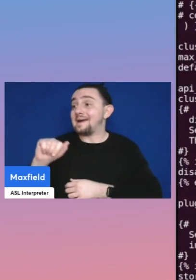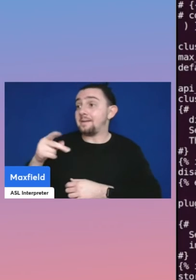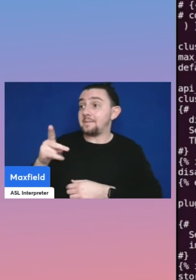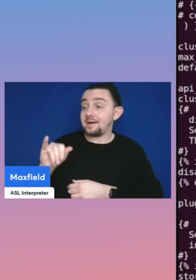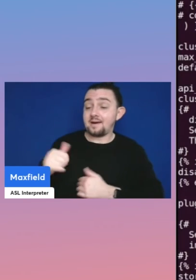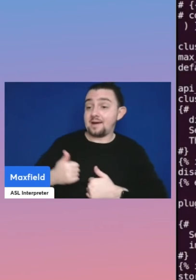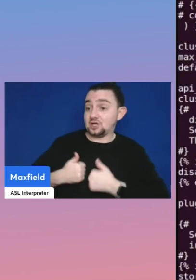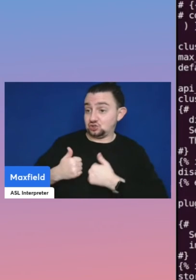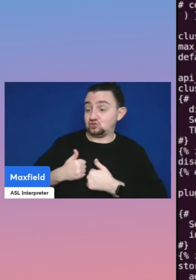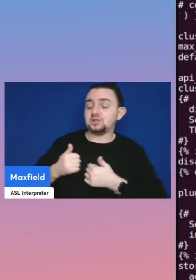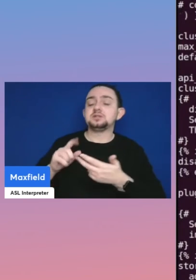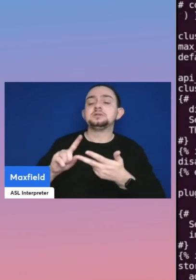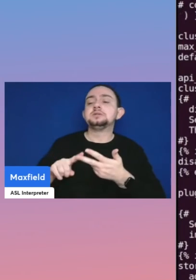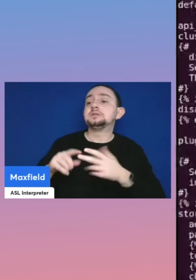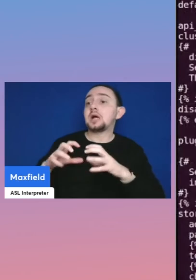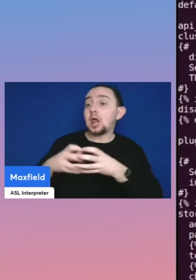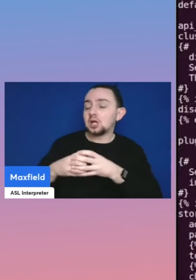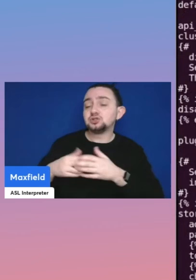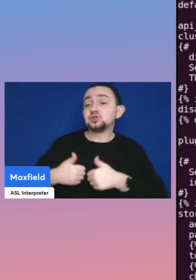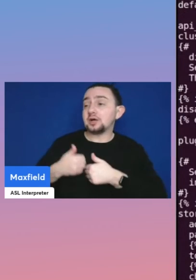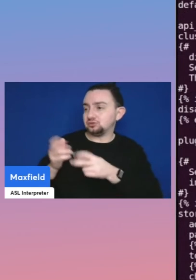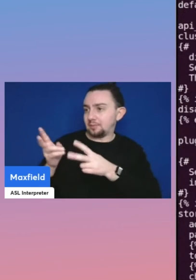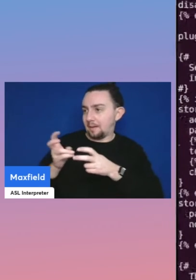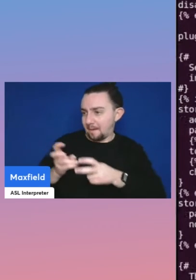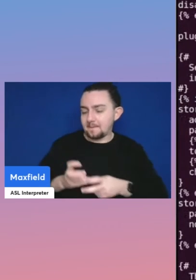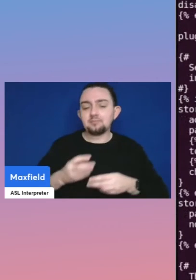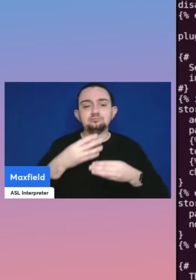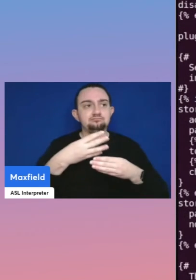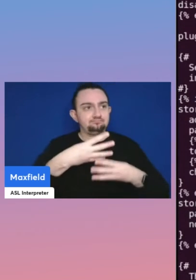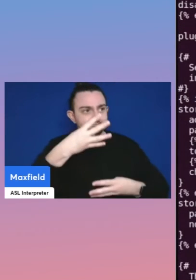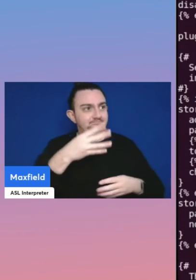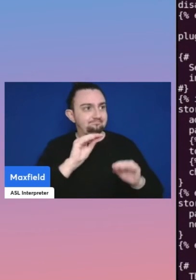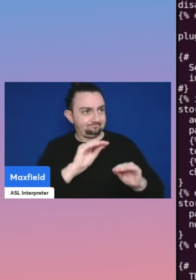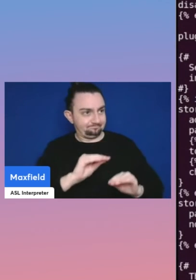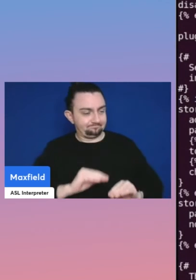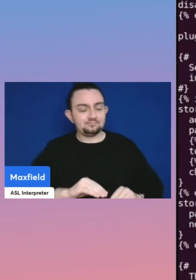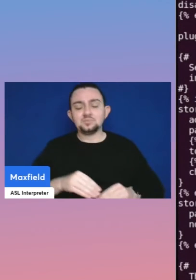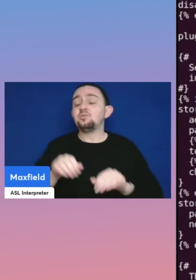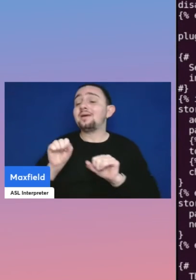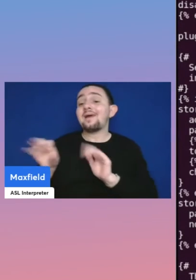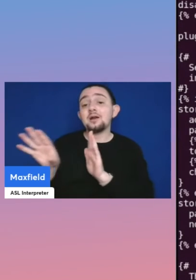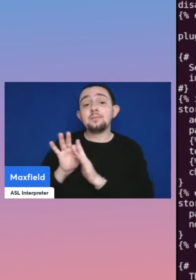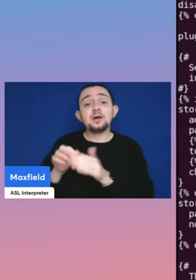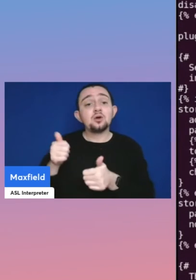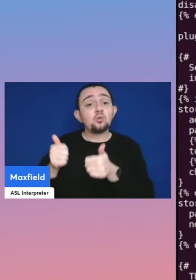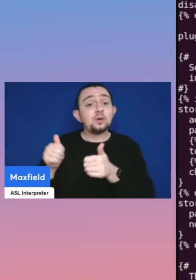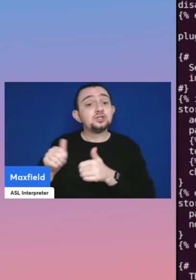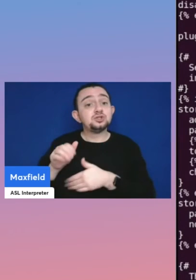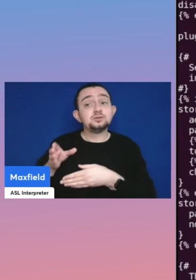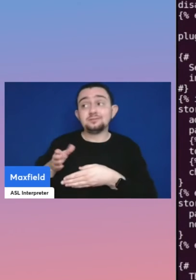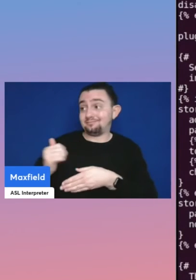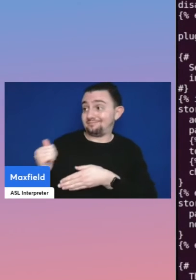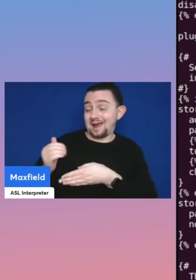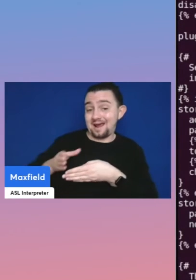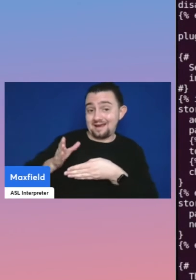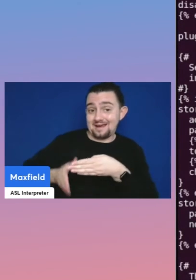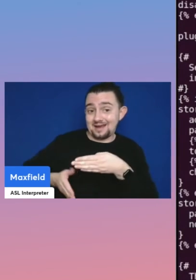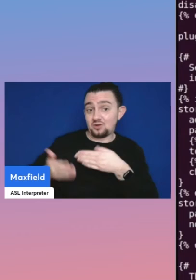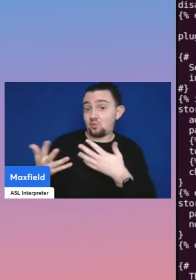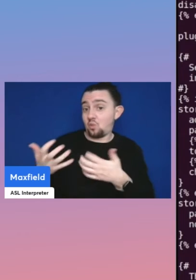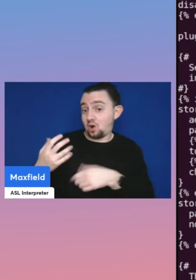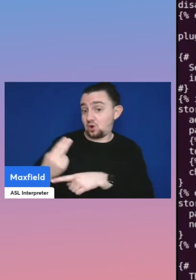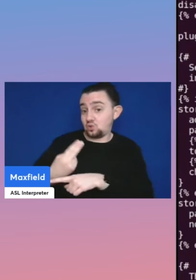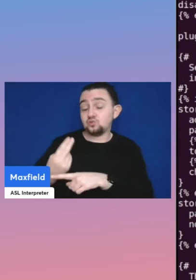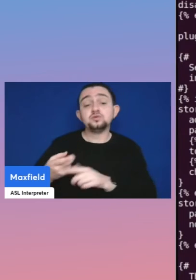cluster address. We also are able to choose what kind of backend to use. So we could, for example, choose to use